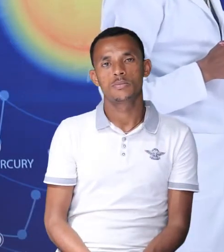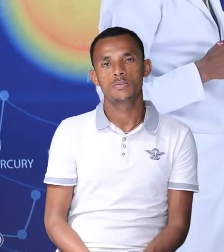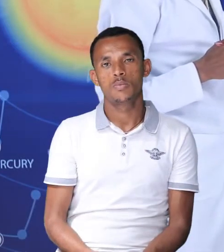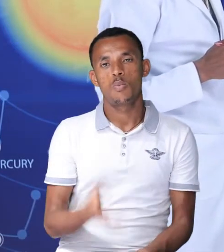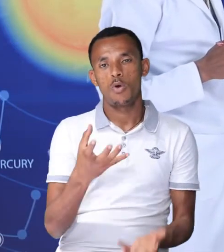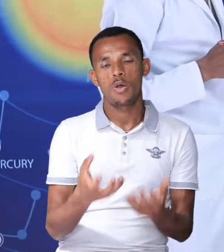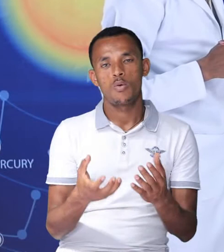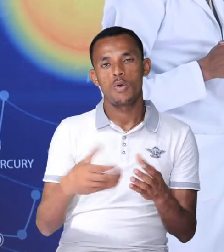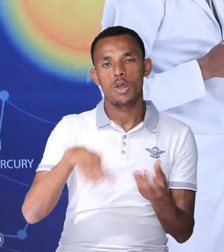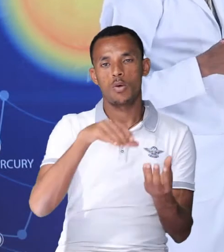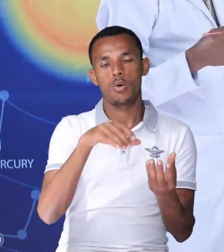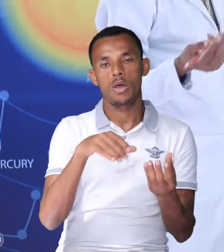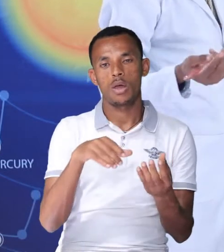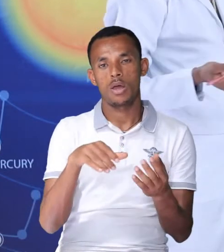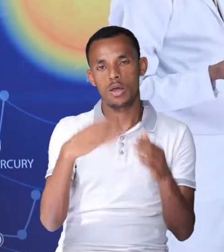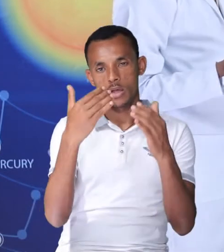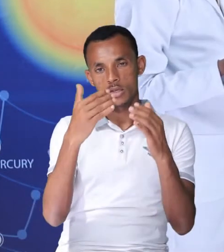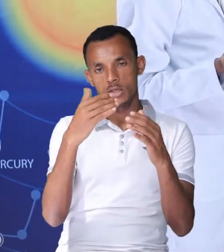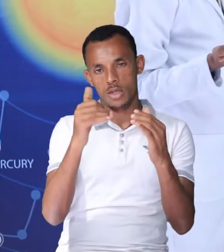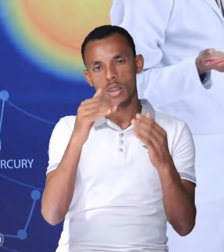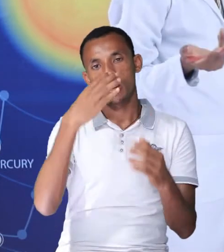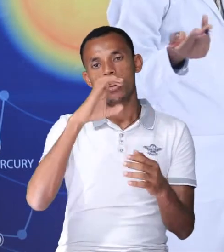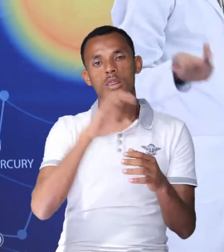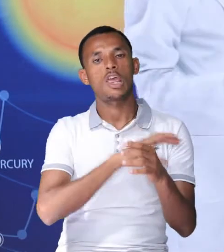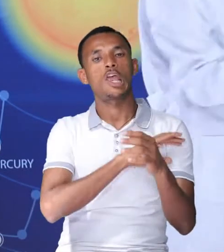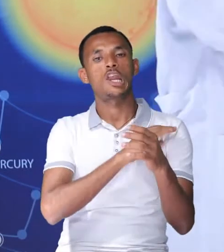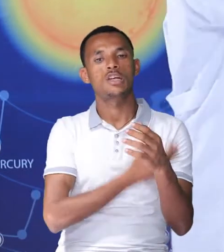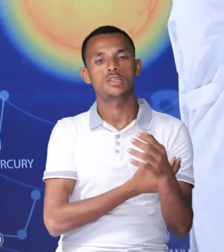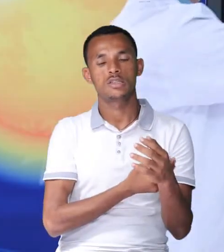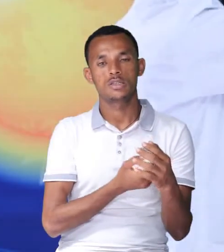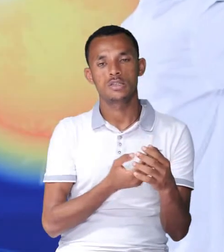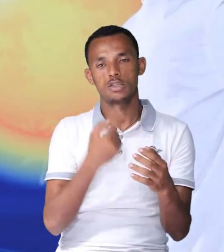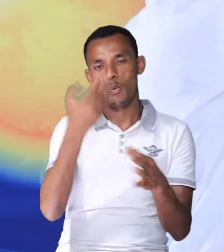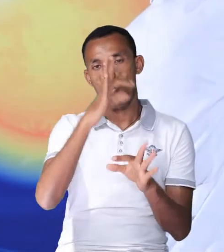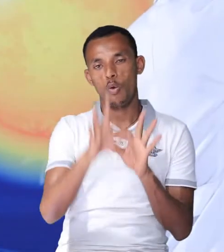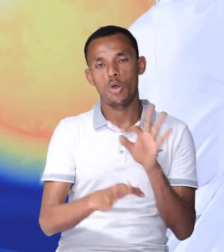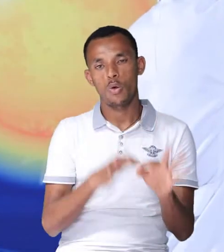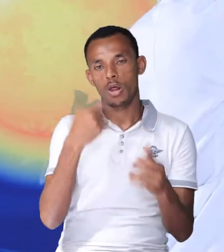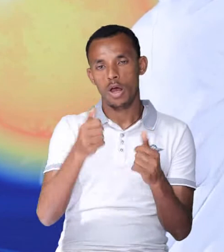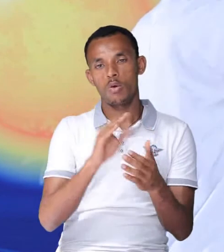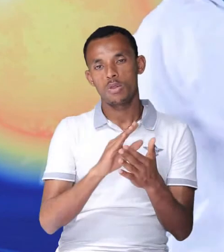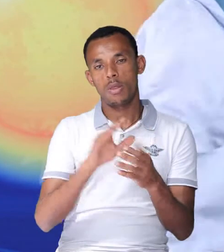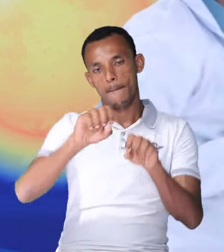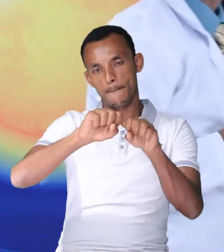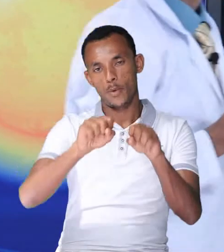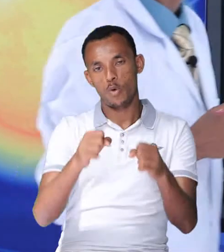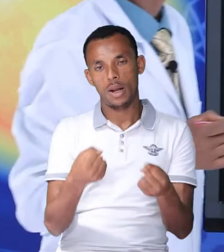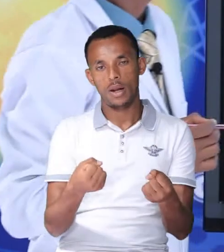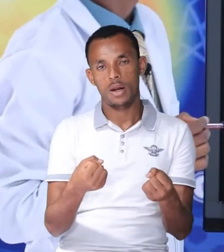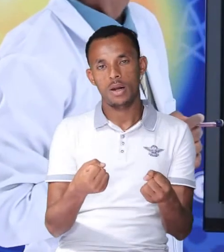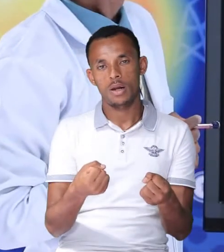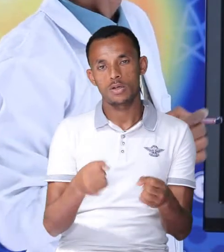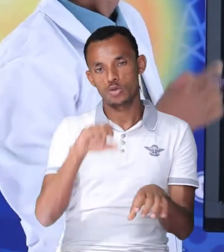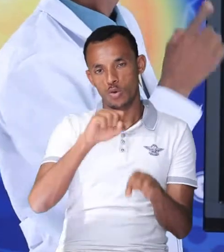Boiling of a liquid requires a certain amount of heat energy, otherwise the molecules cannot be broken.